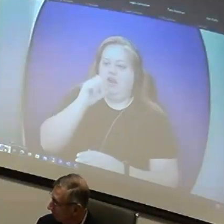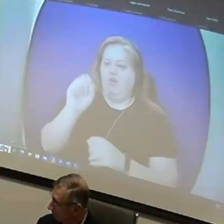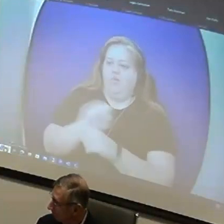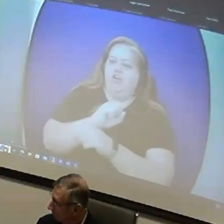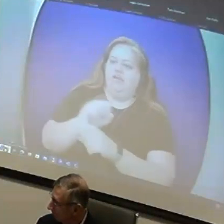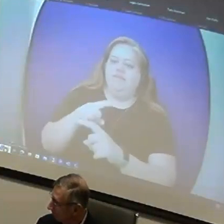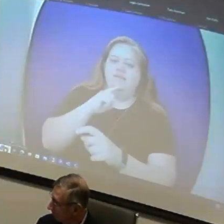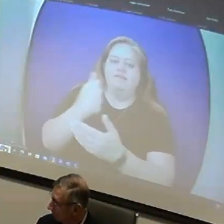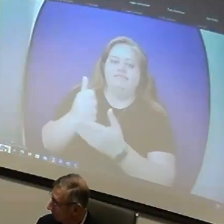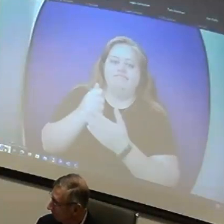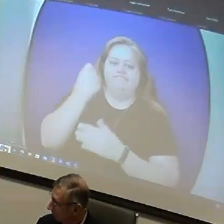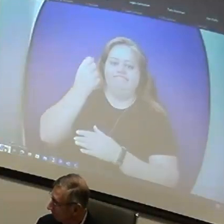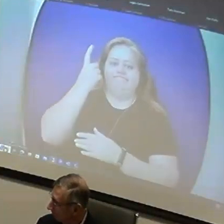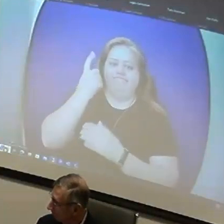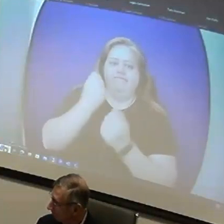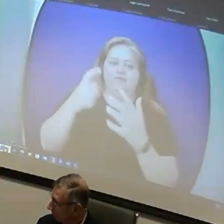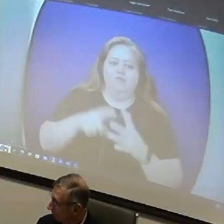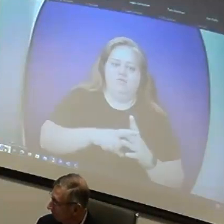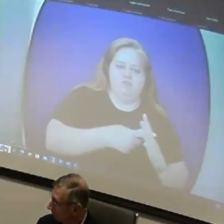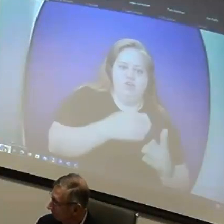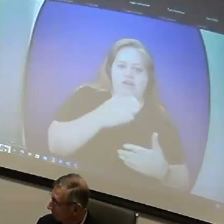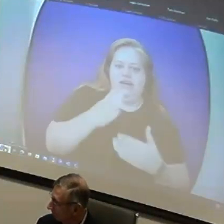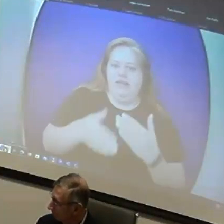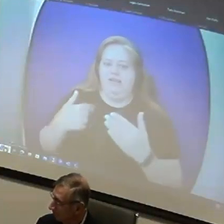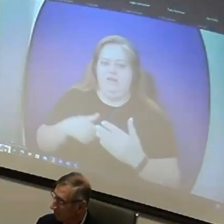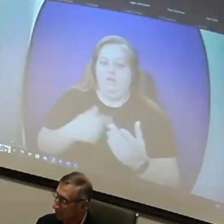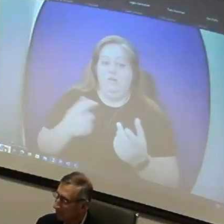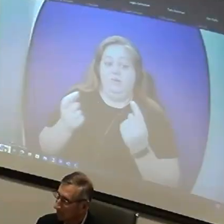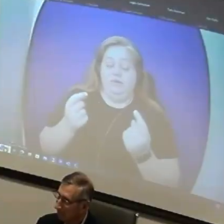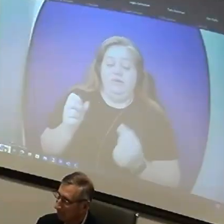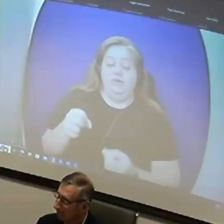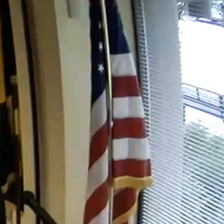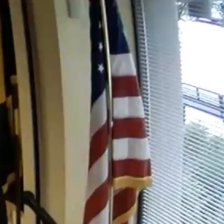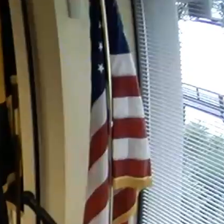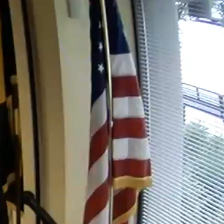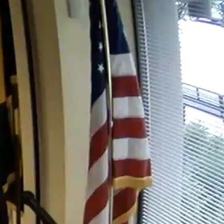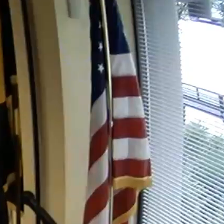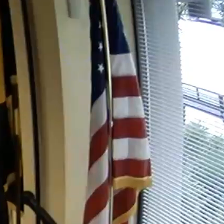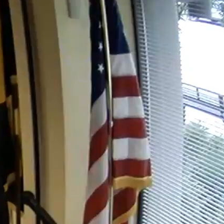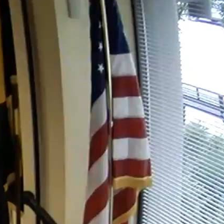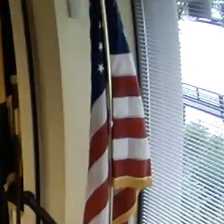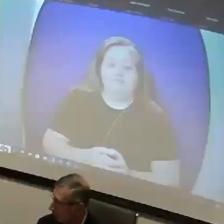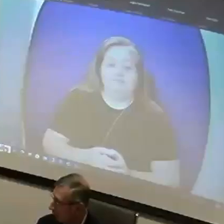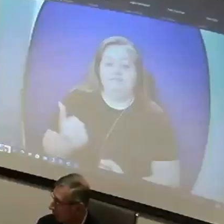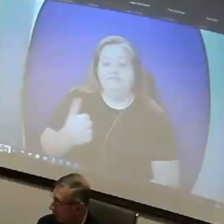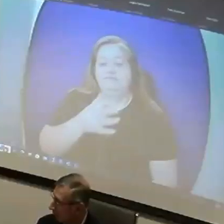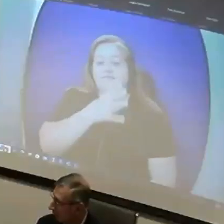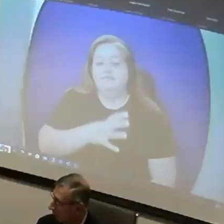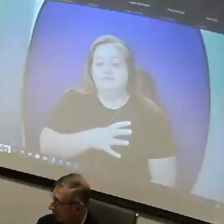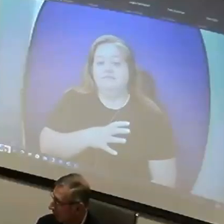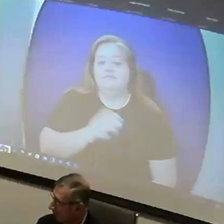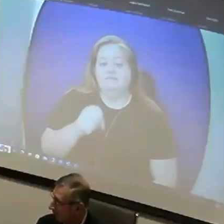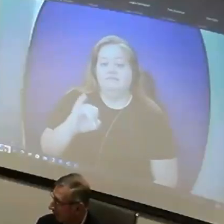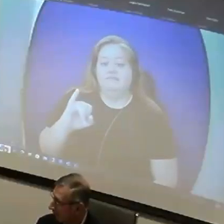idea for what we do. So. Yeah, I would echo both Jim and BJ